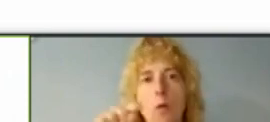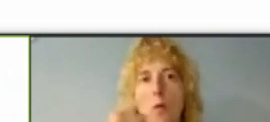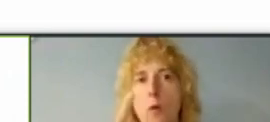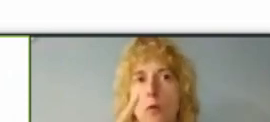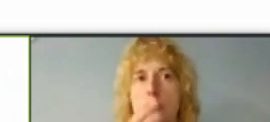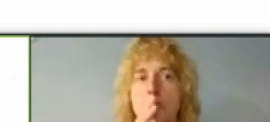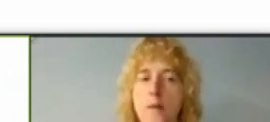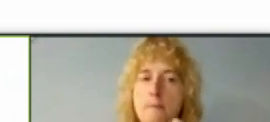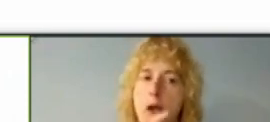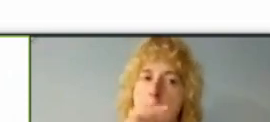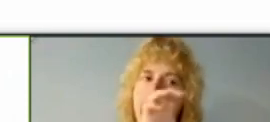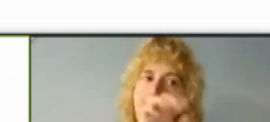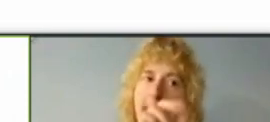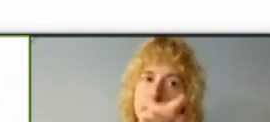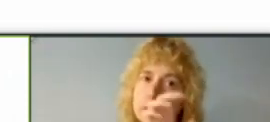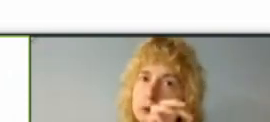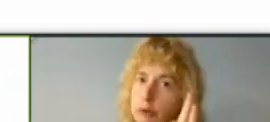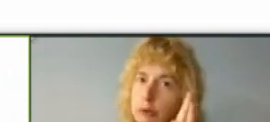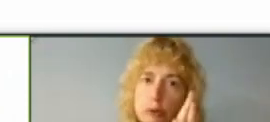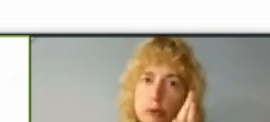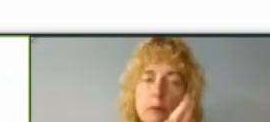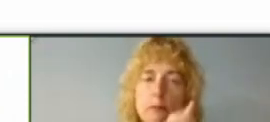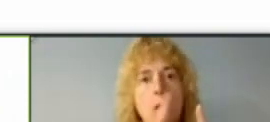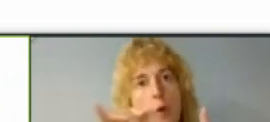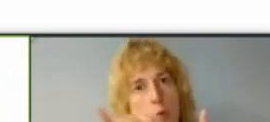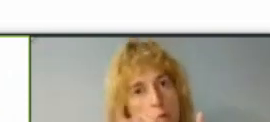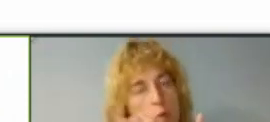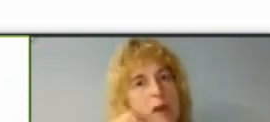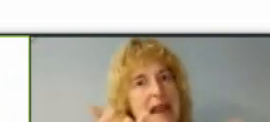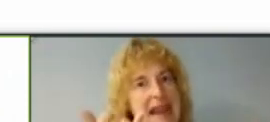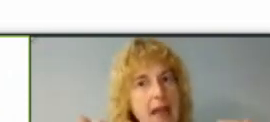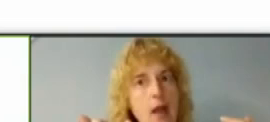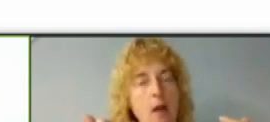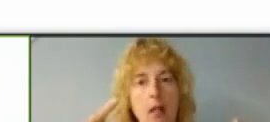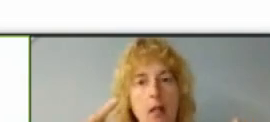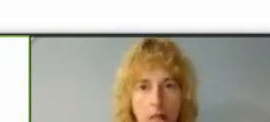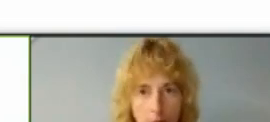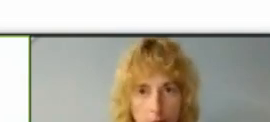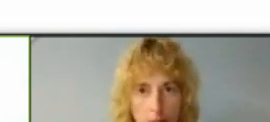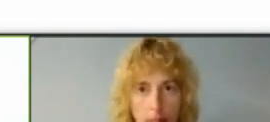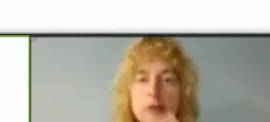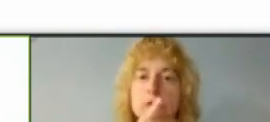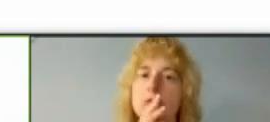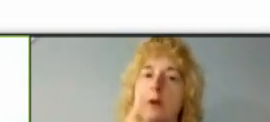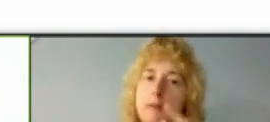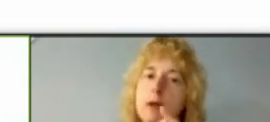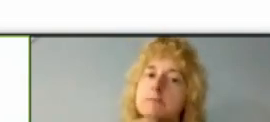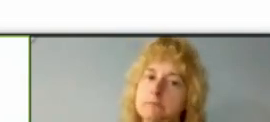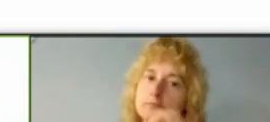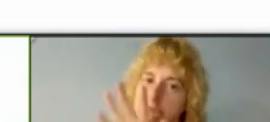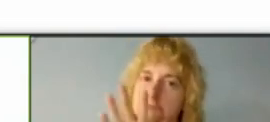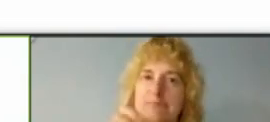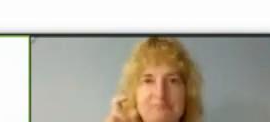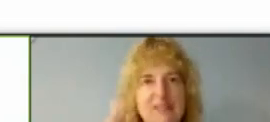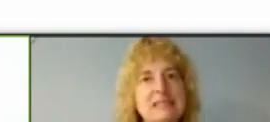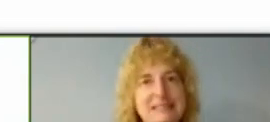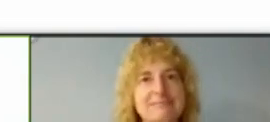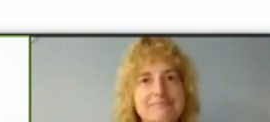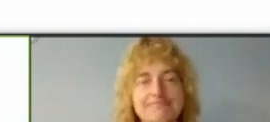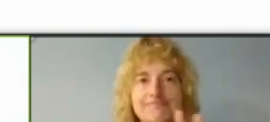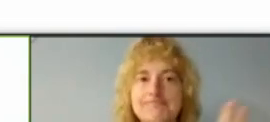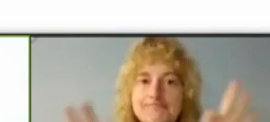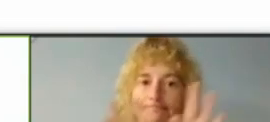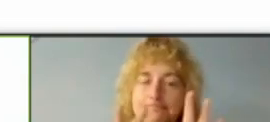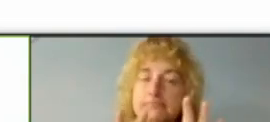cancer, we need to address issues around COVID-19 as well. So first, I would just have to talk a little bit about our